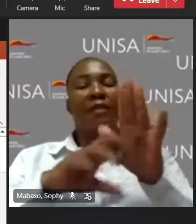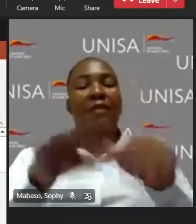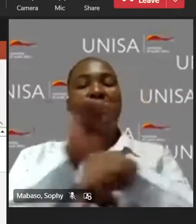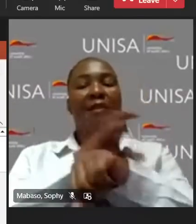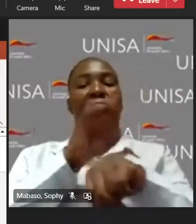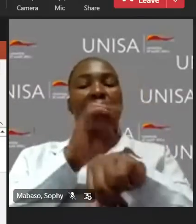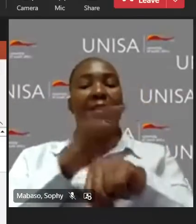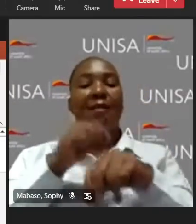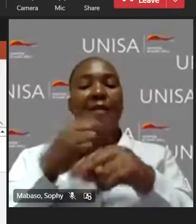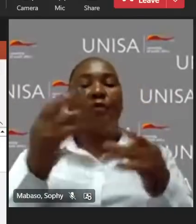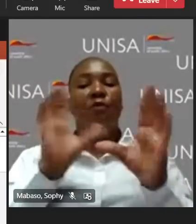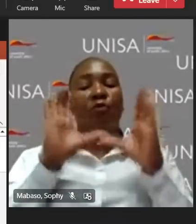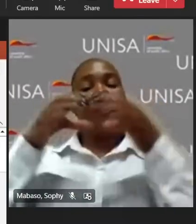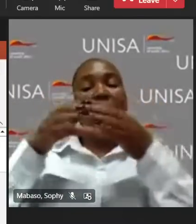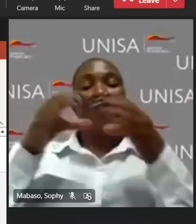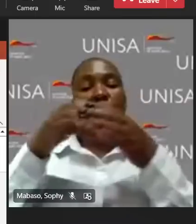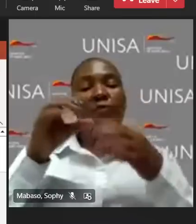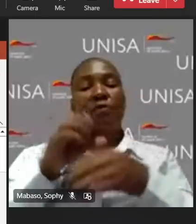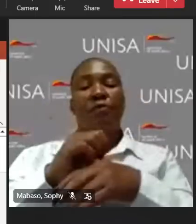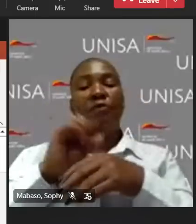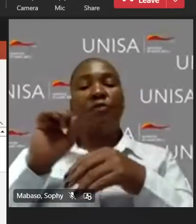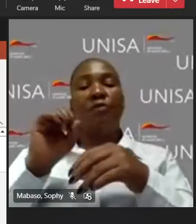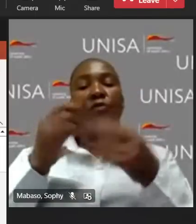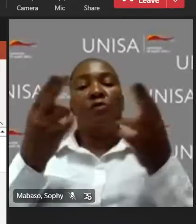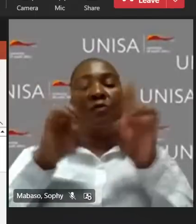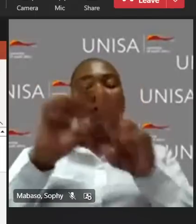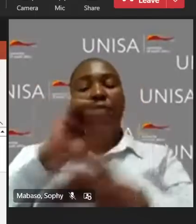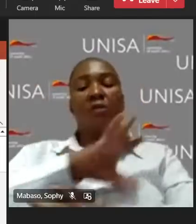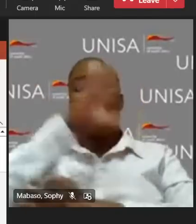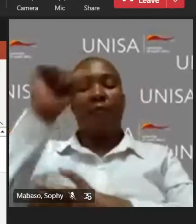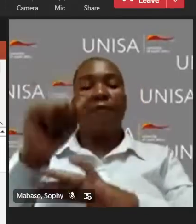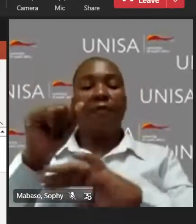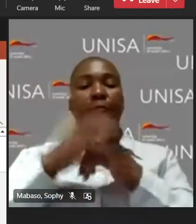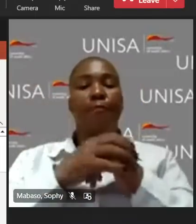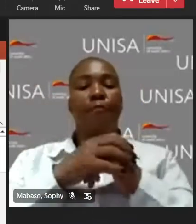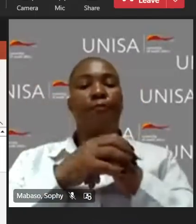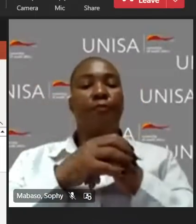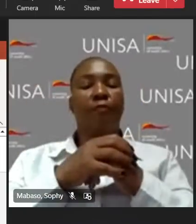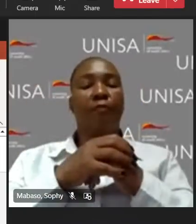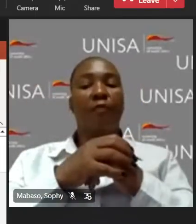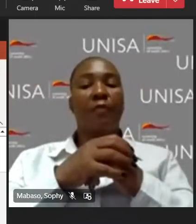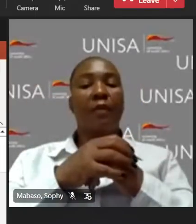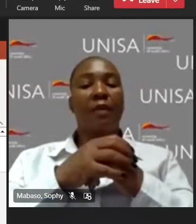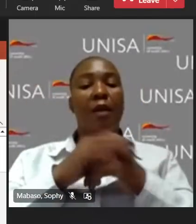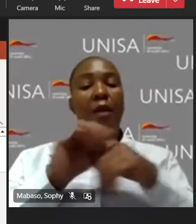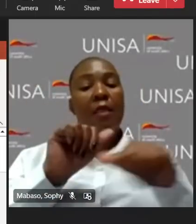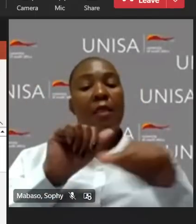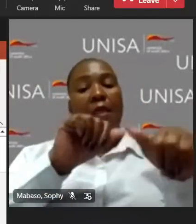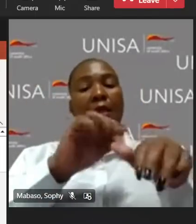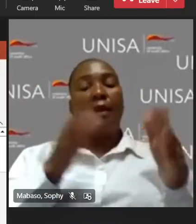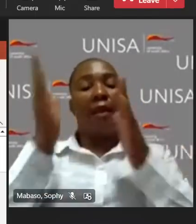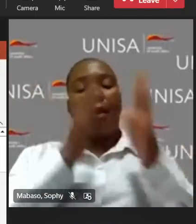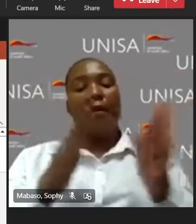institution of the University of South Africa. And then on the next slide,